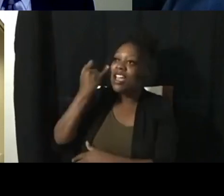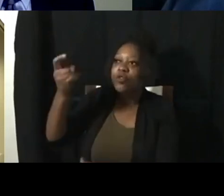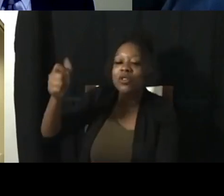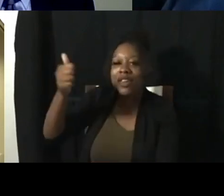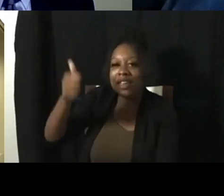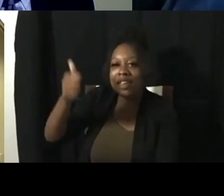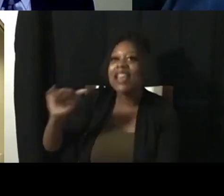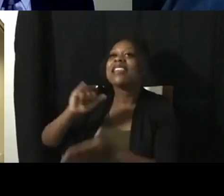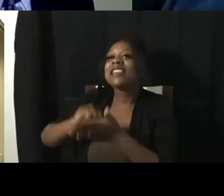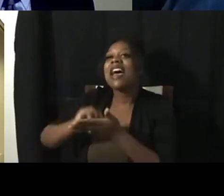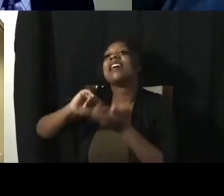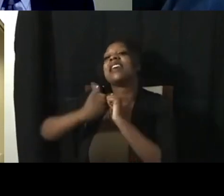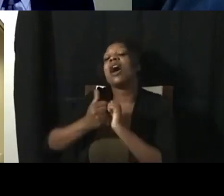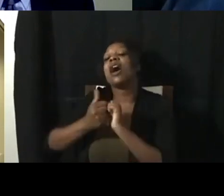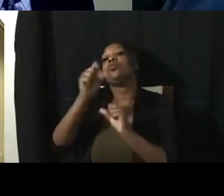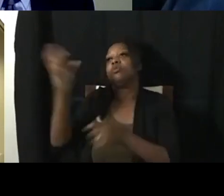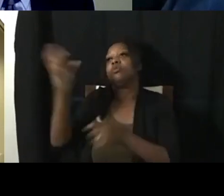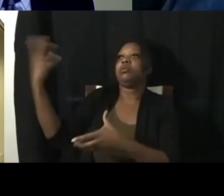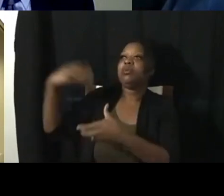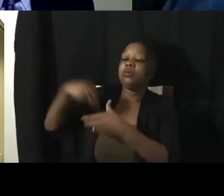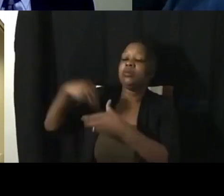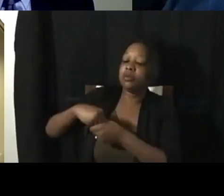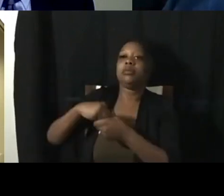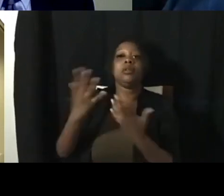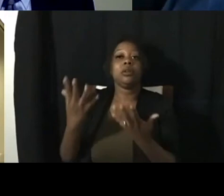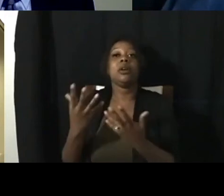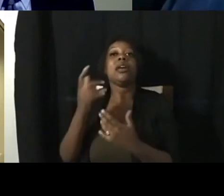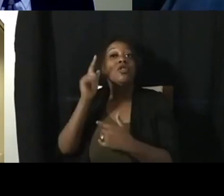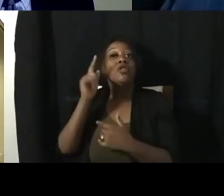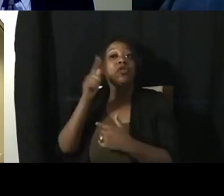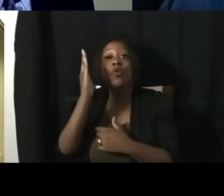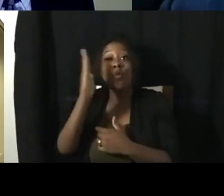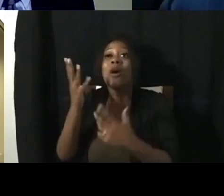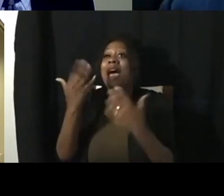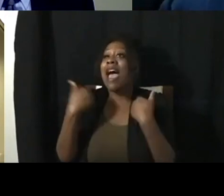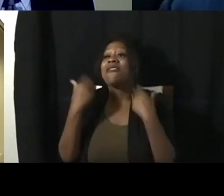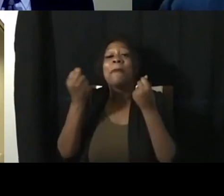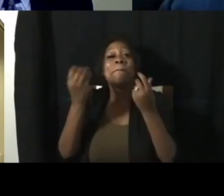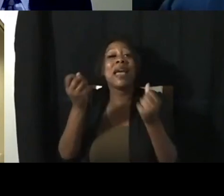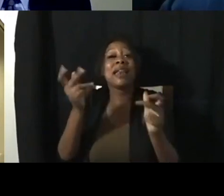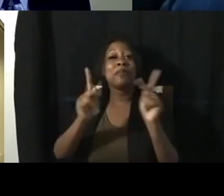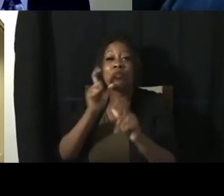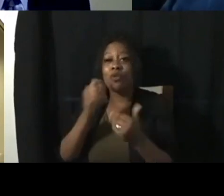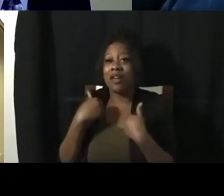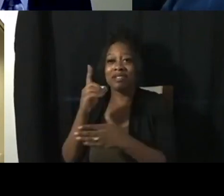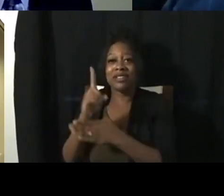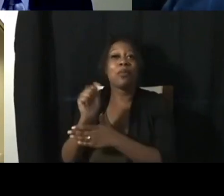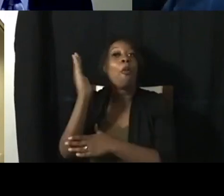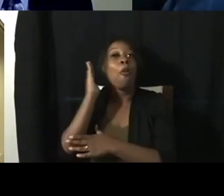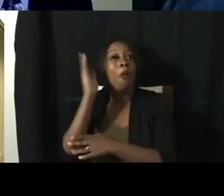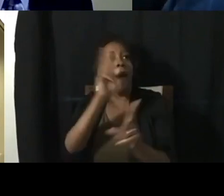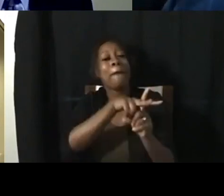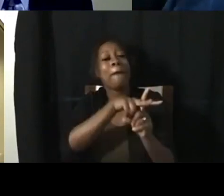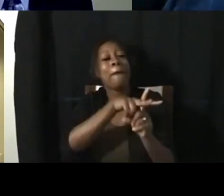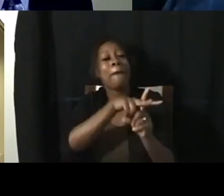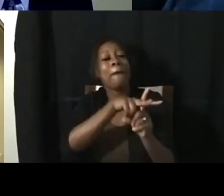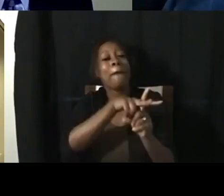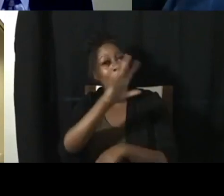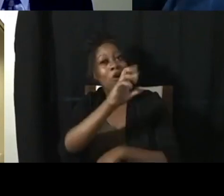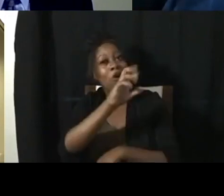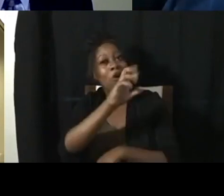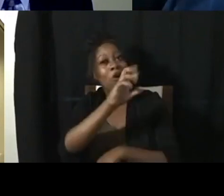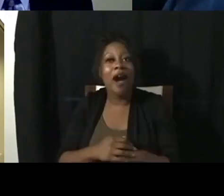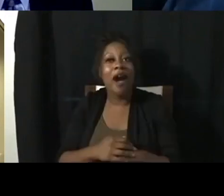me tell you, you'll get people to apply. People with disabilities will love to apply. Like you mentioned, many are looking for jobs. They'll apply to your employer. They'll